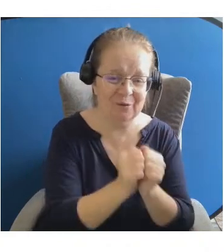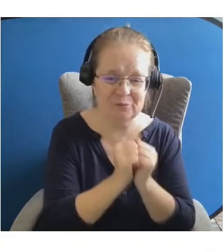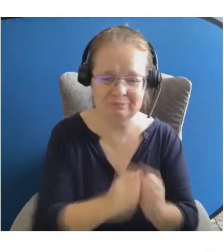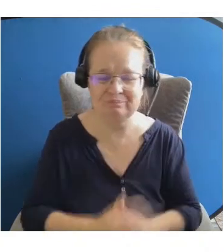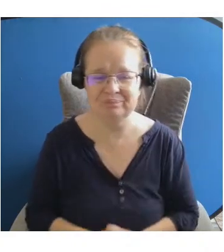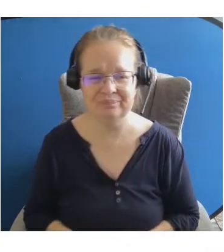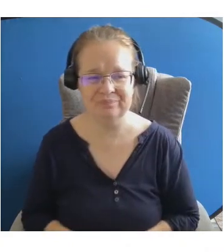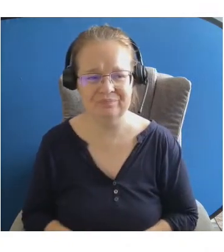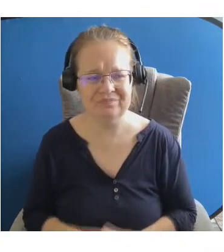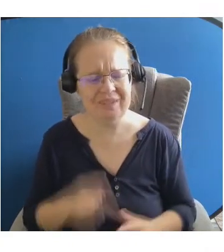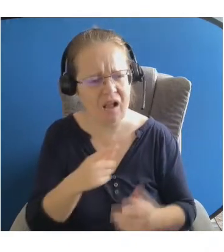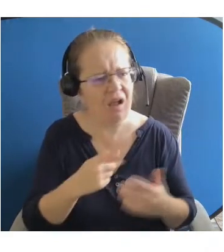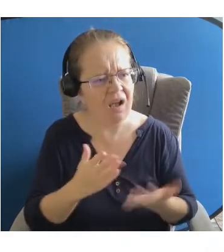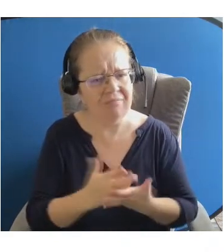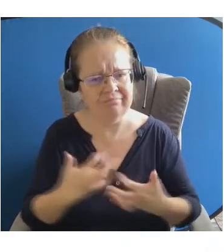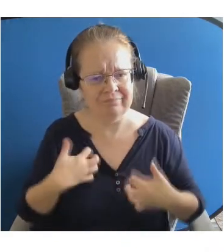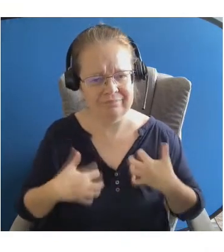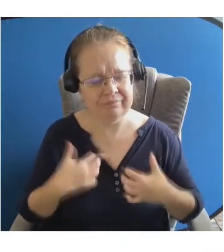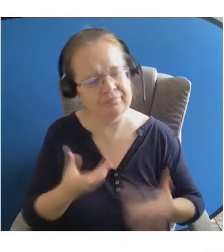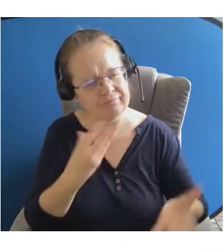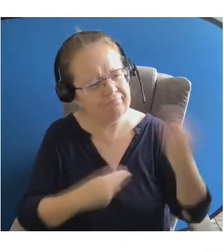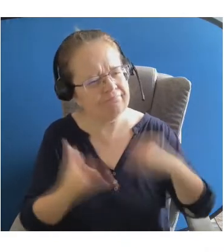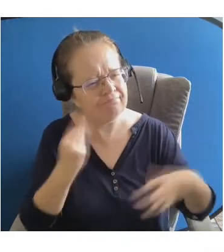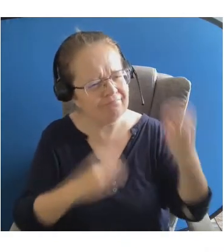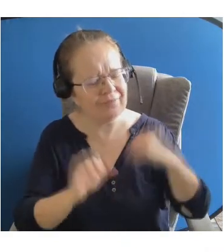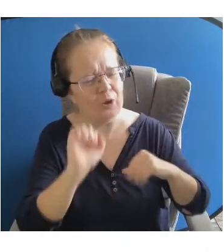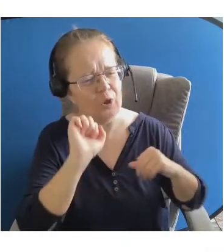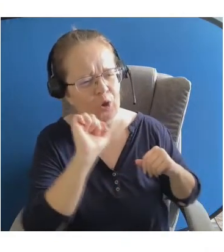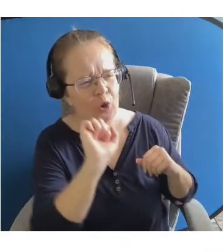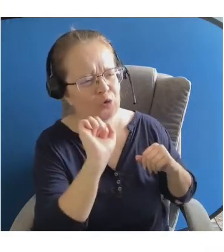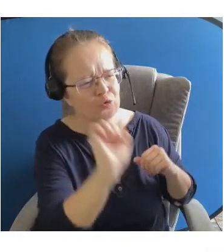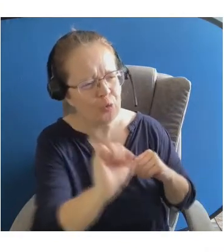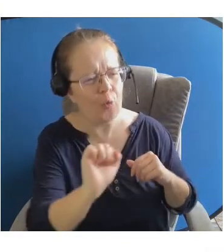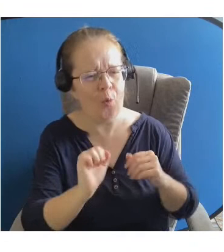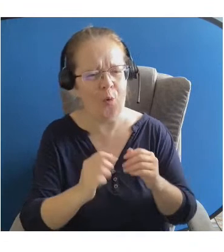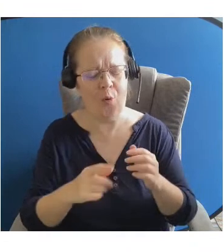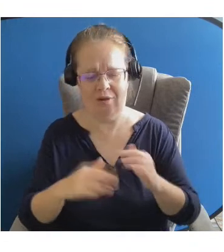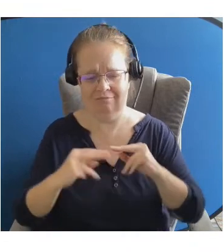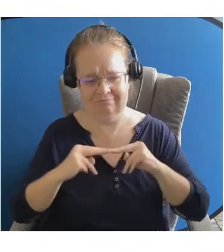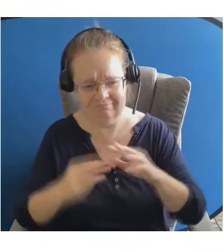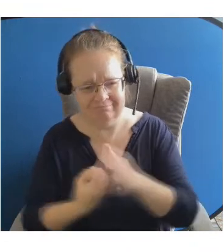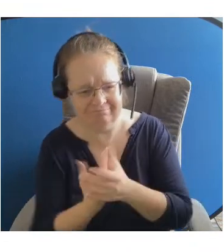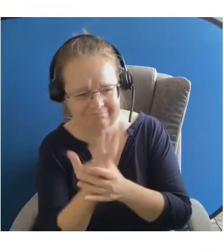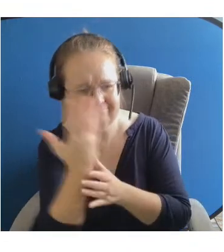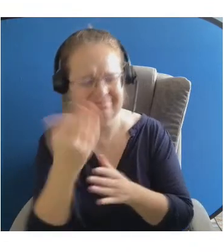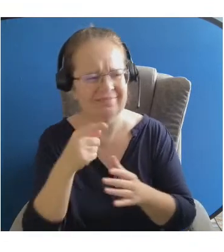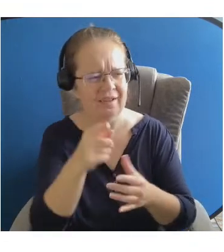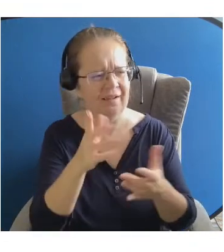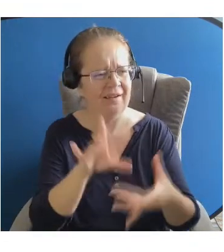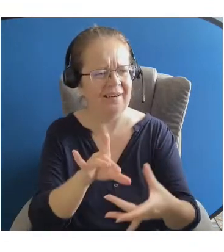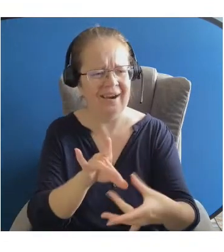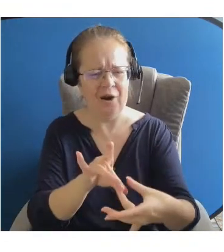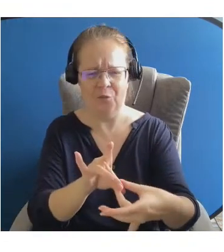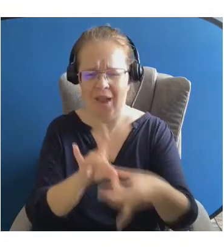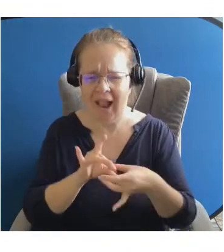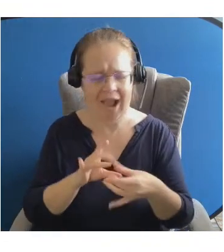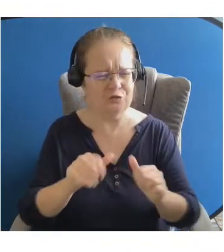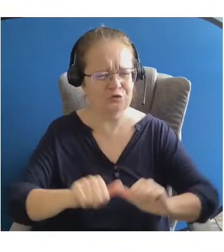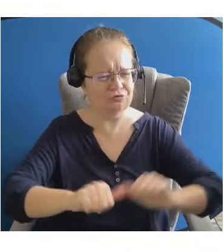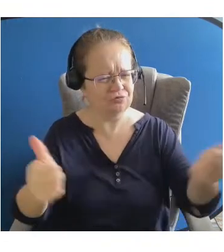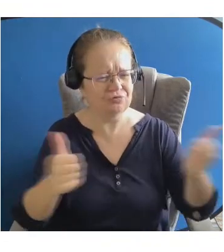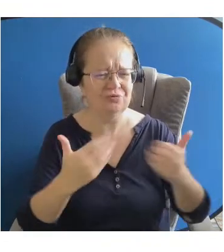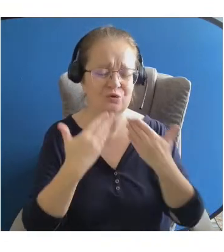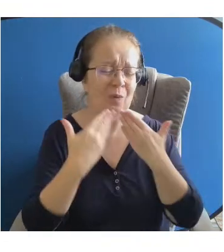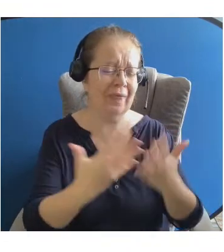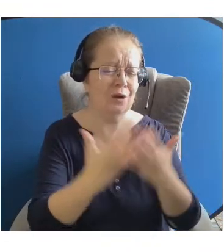really interesting to listen to your journey and to think, you know, that you're so engaged with all of this. So thank you so